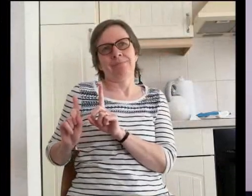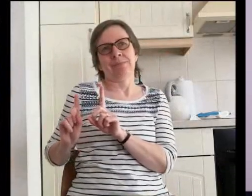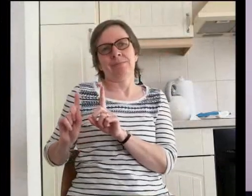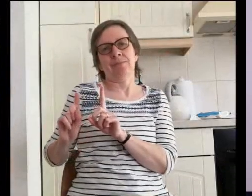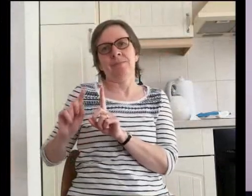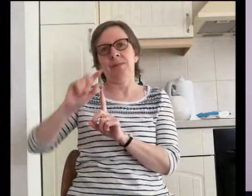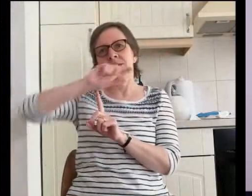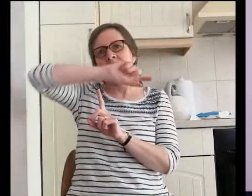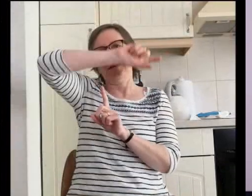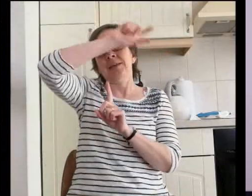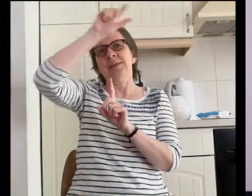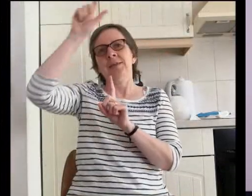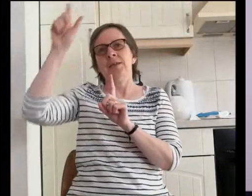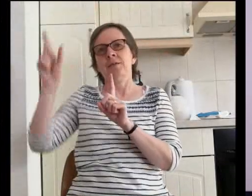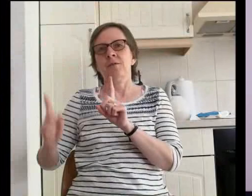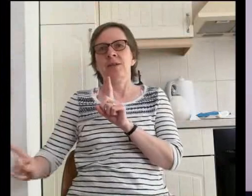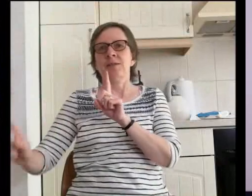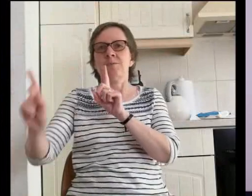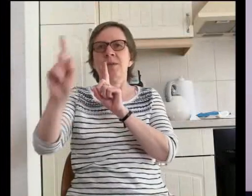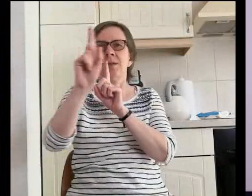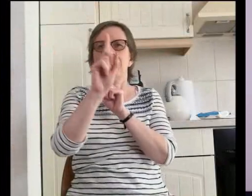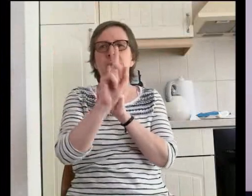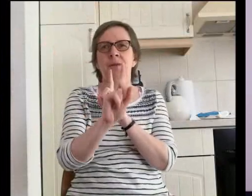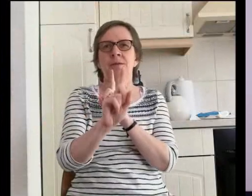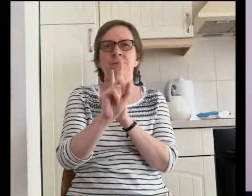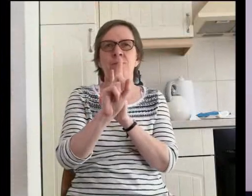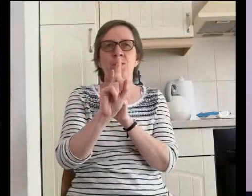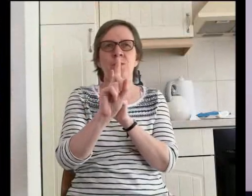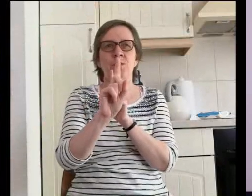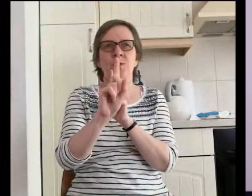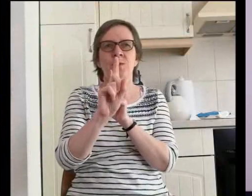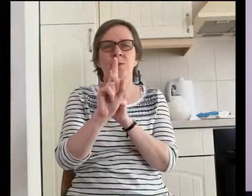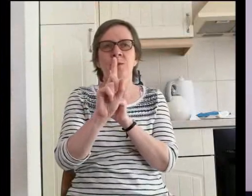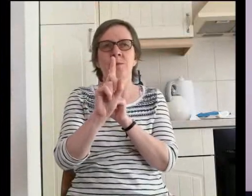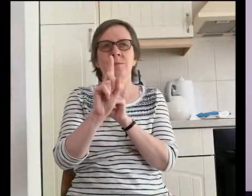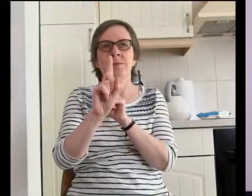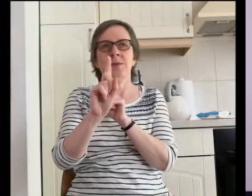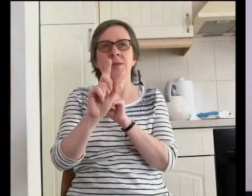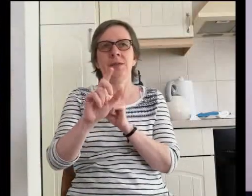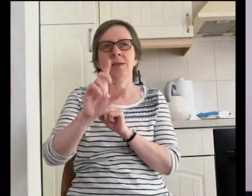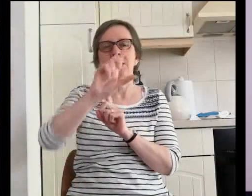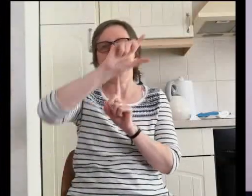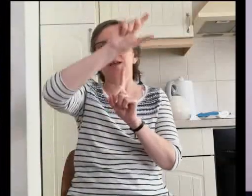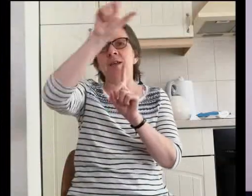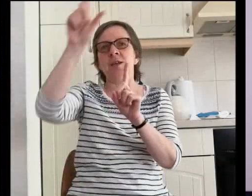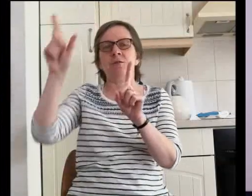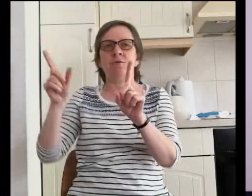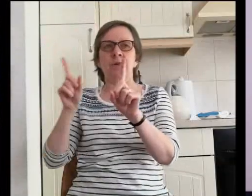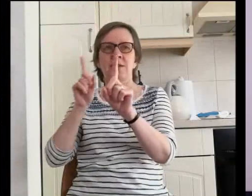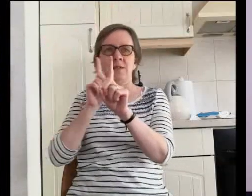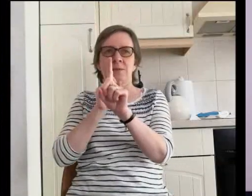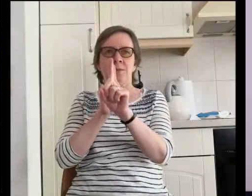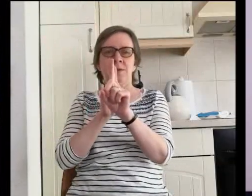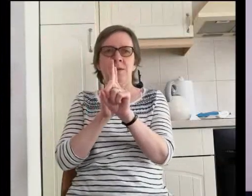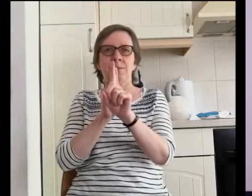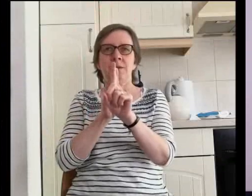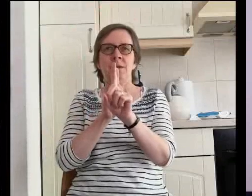beside me, Christ be before me, Christ be